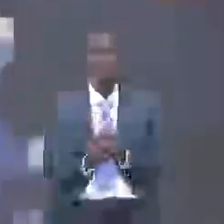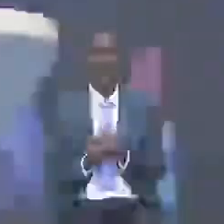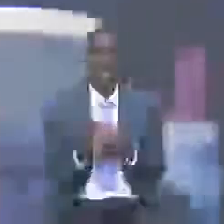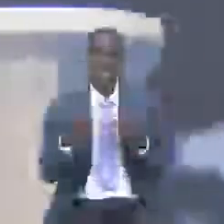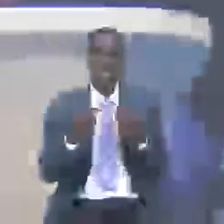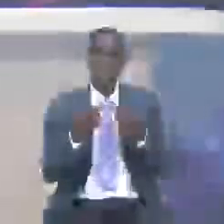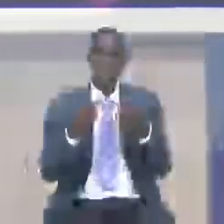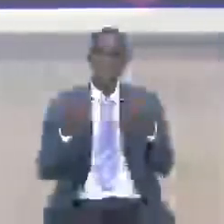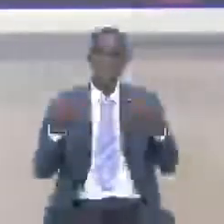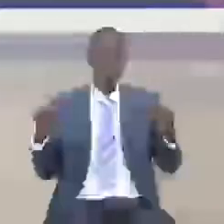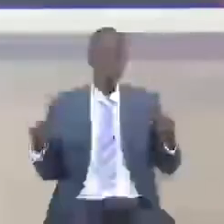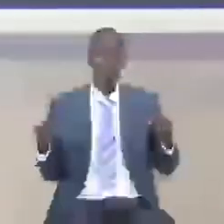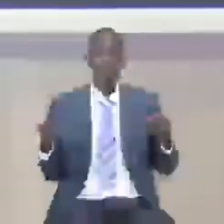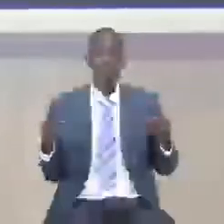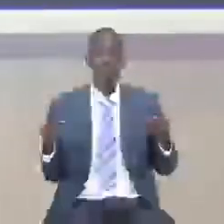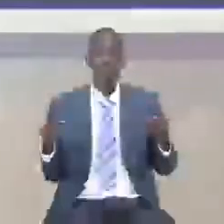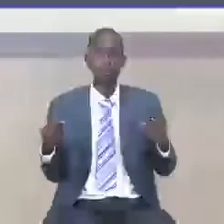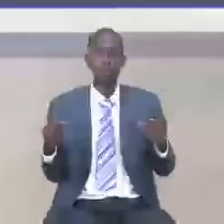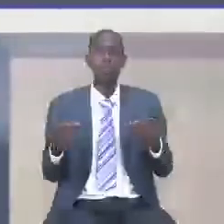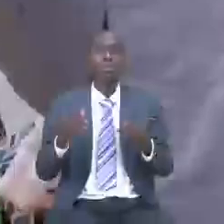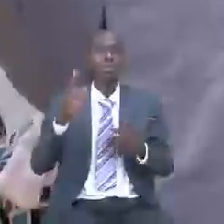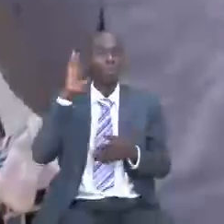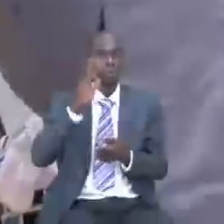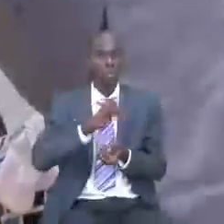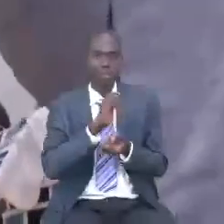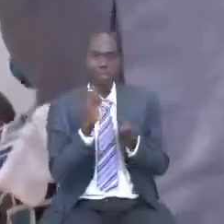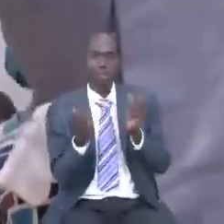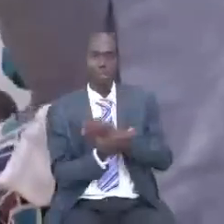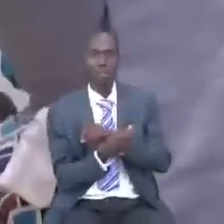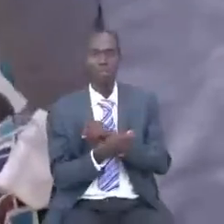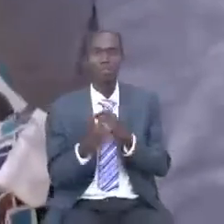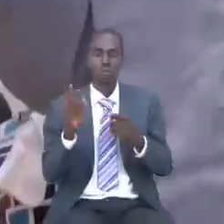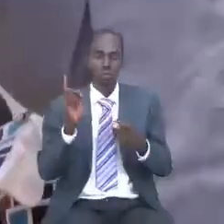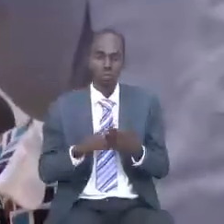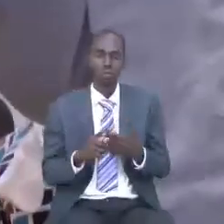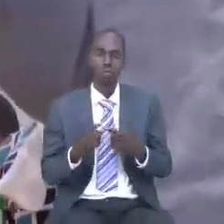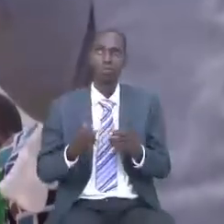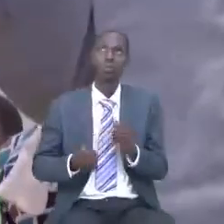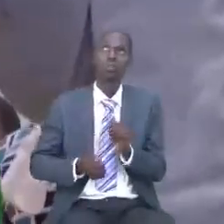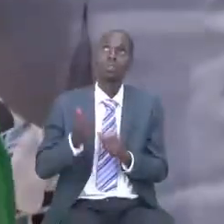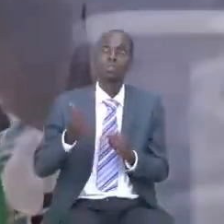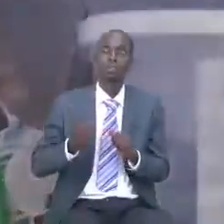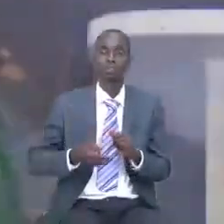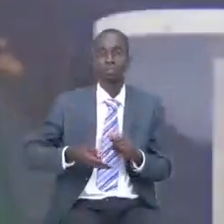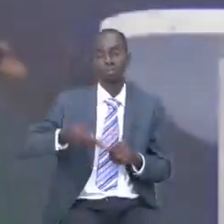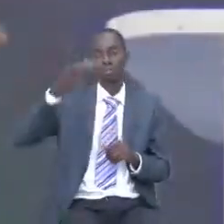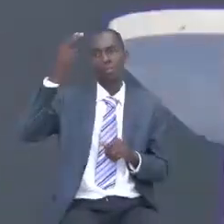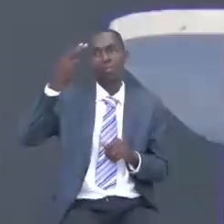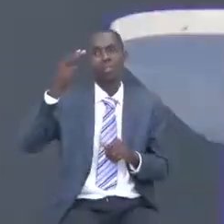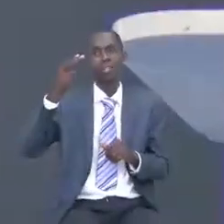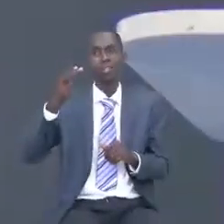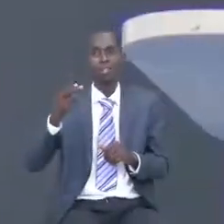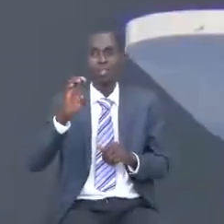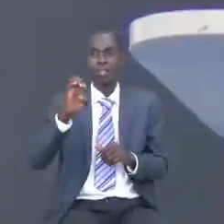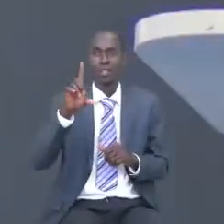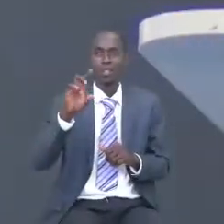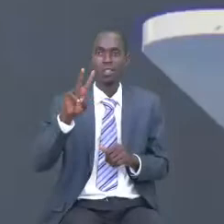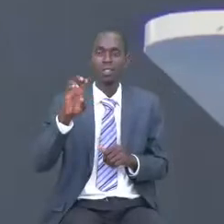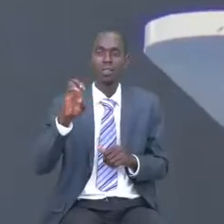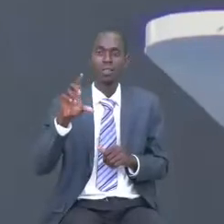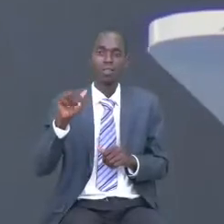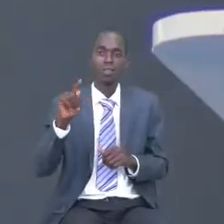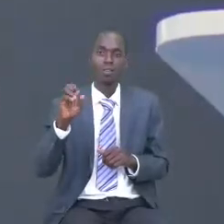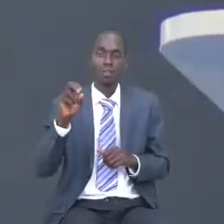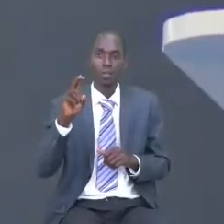Elimination will turn to elevation. And all the mistreatment will not